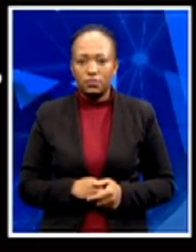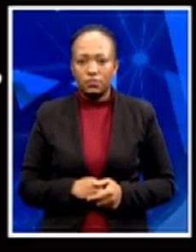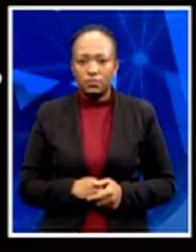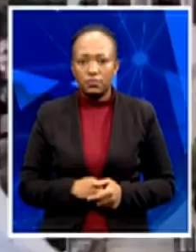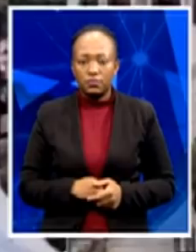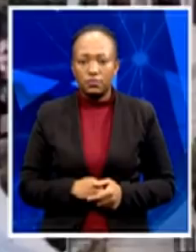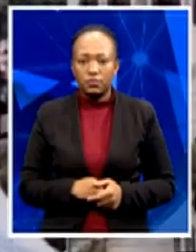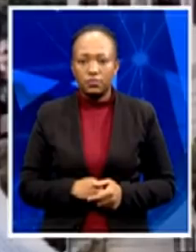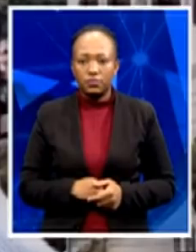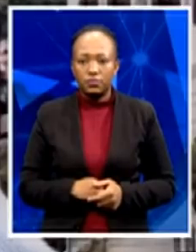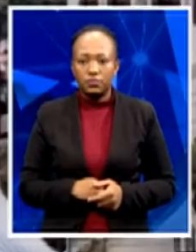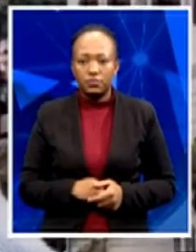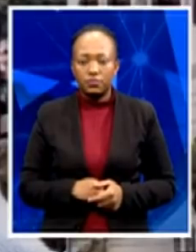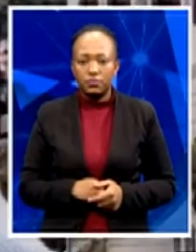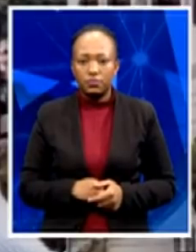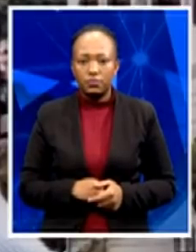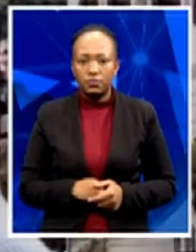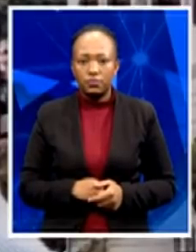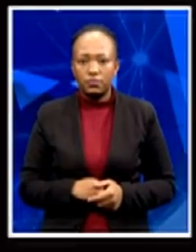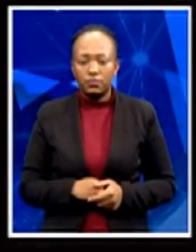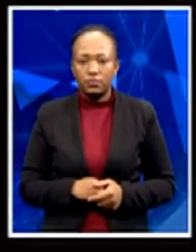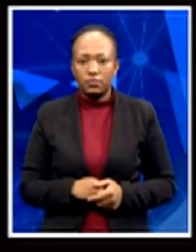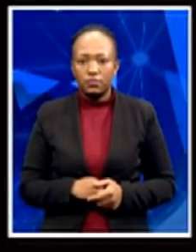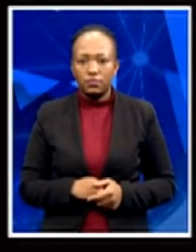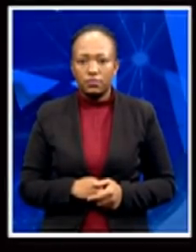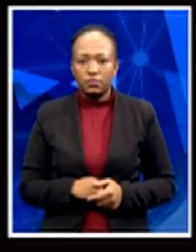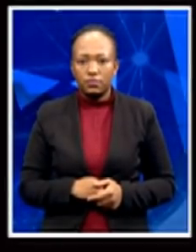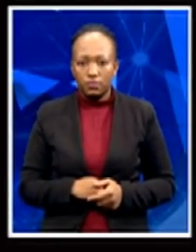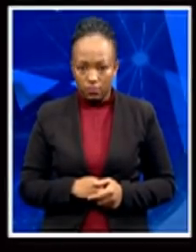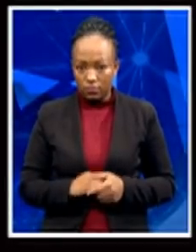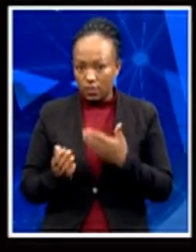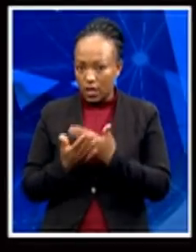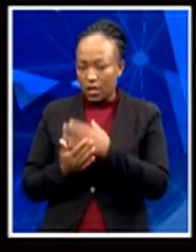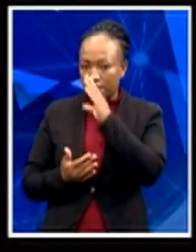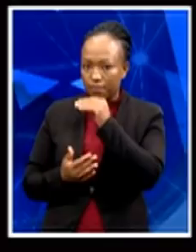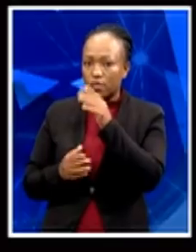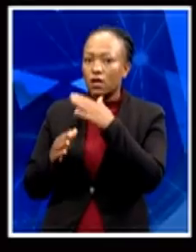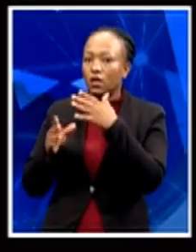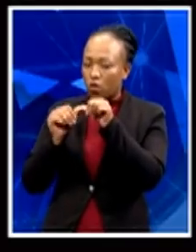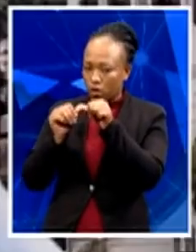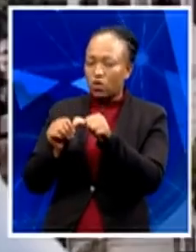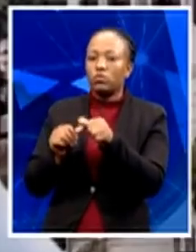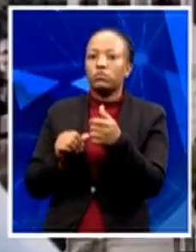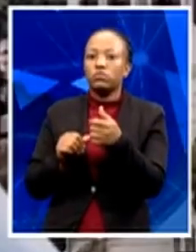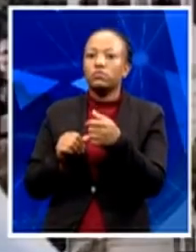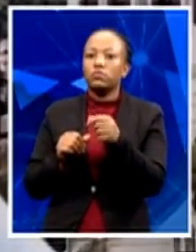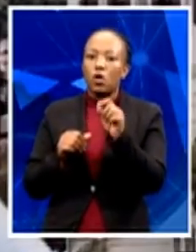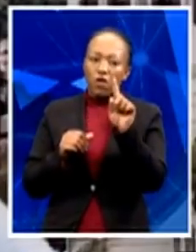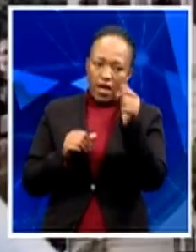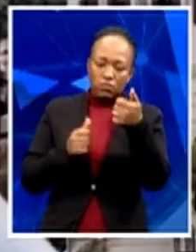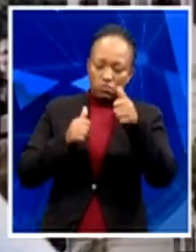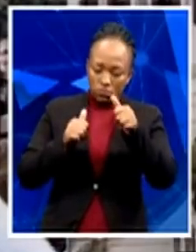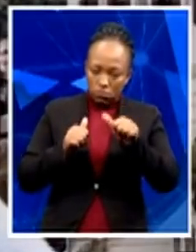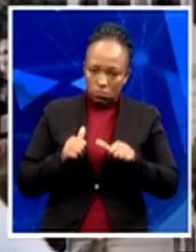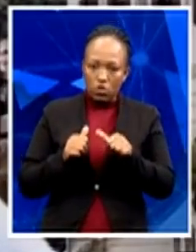Can I proceed, Chairperson? Please continue one after the other, please. Thank you. Now, with